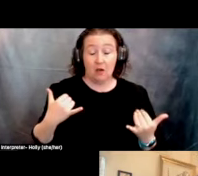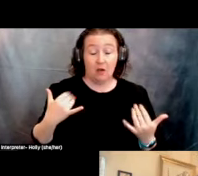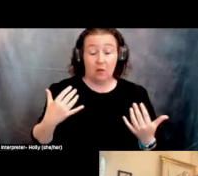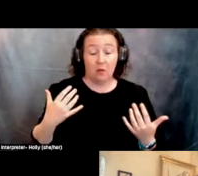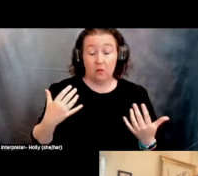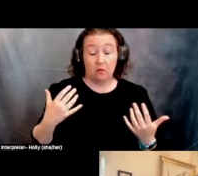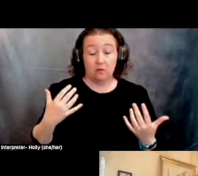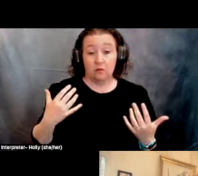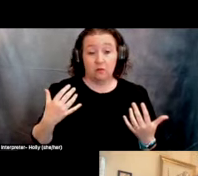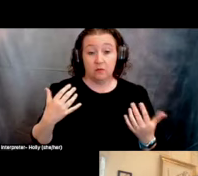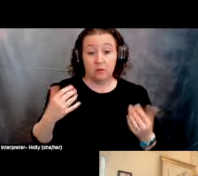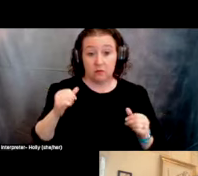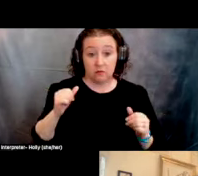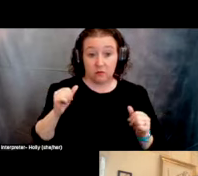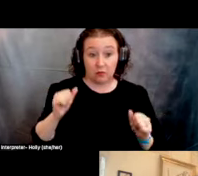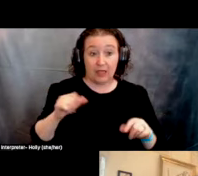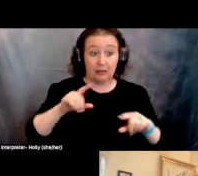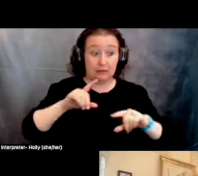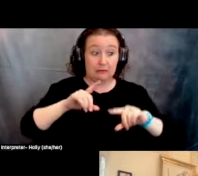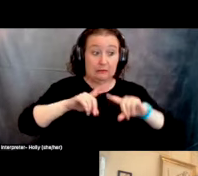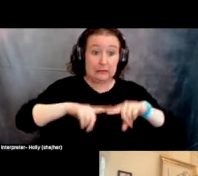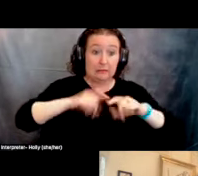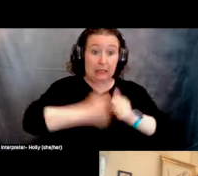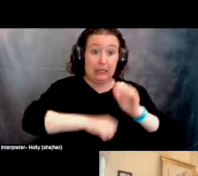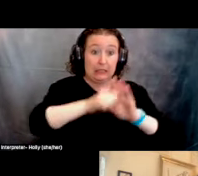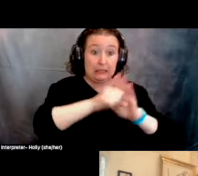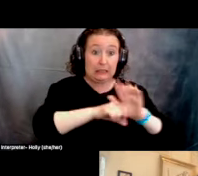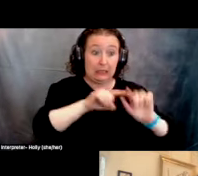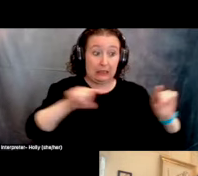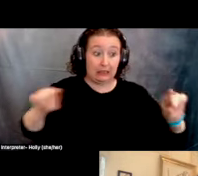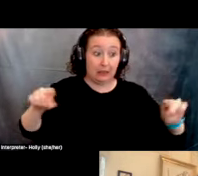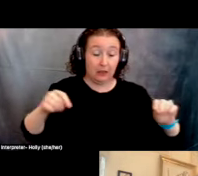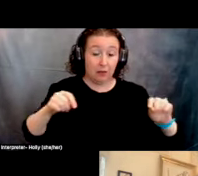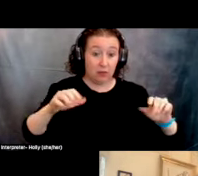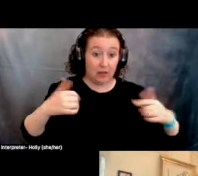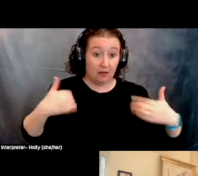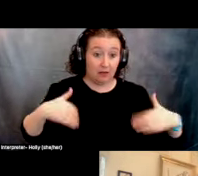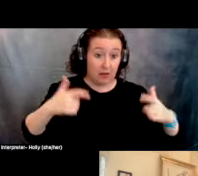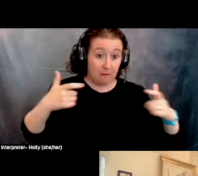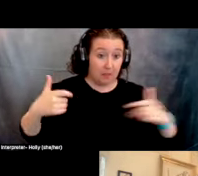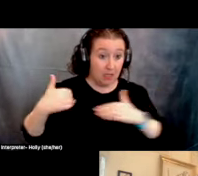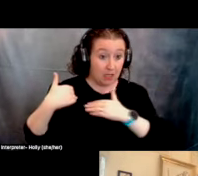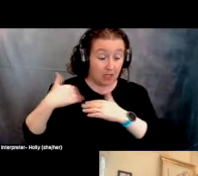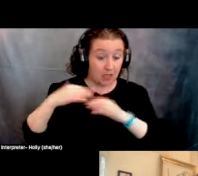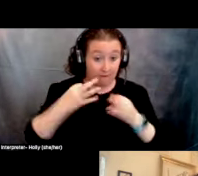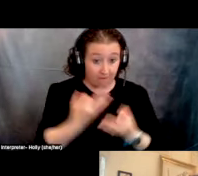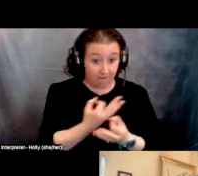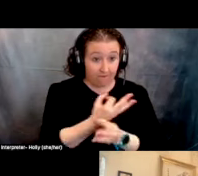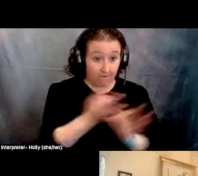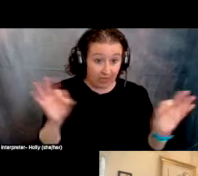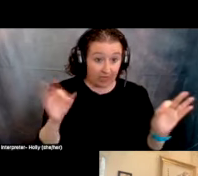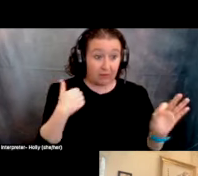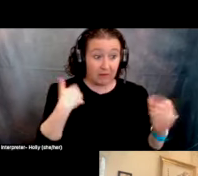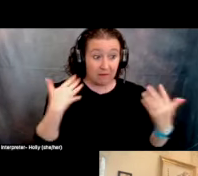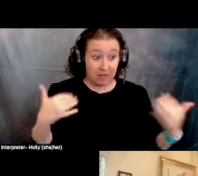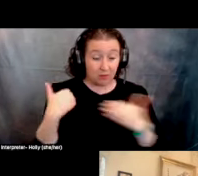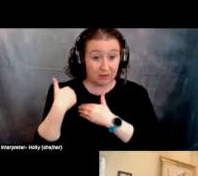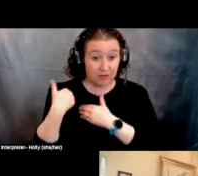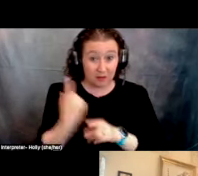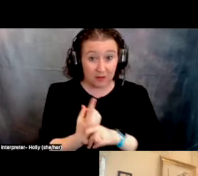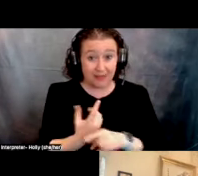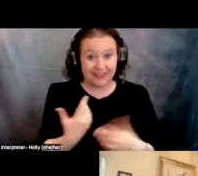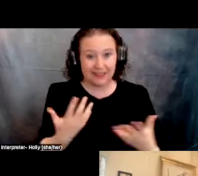know, it can vary state by state. Like, with great freedoms come great responsibility, right? Let me change the famous quote. But with that,